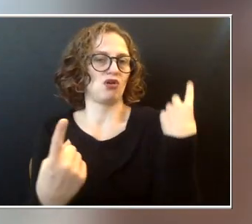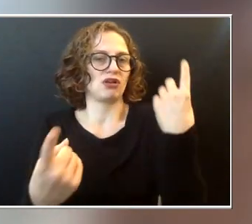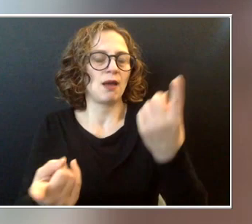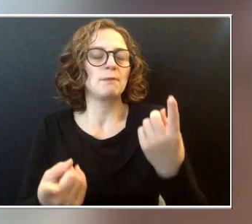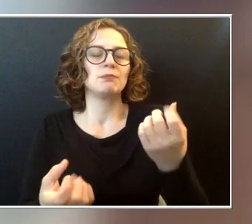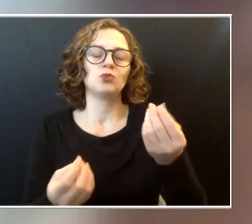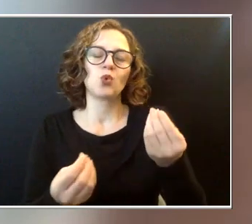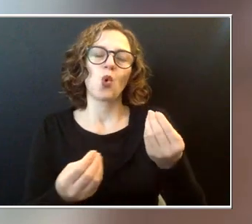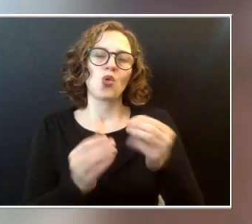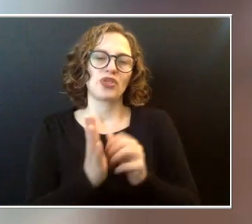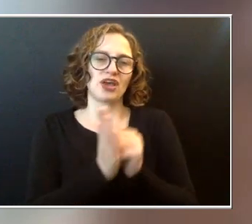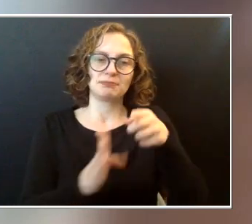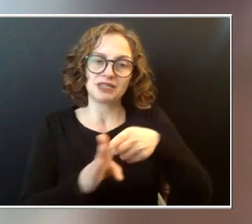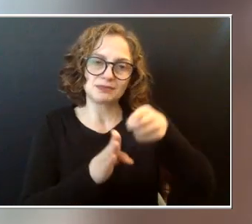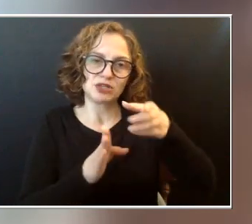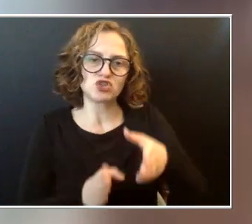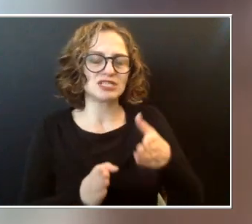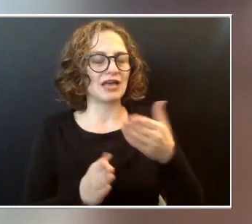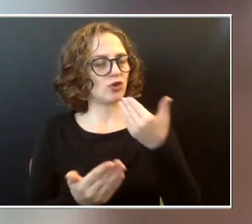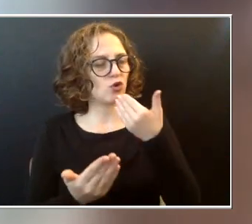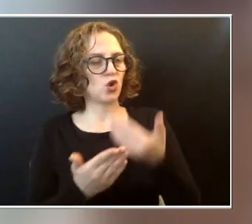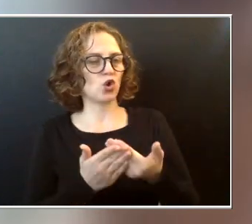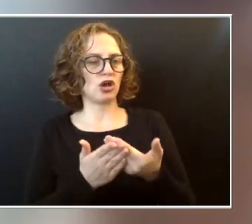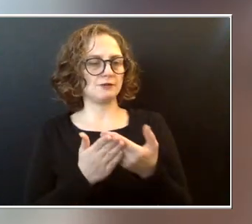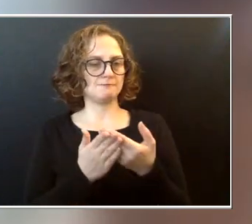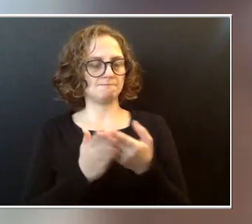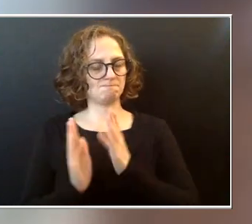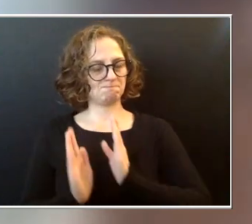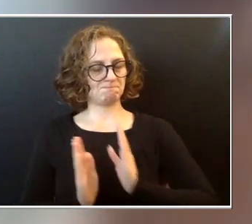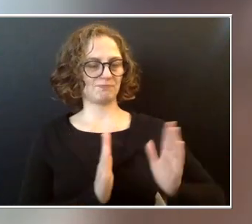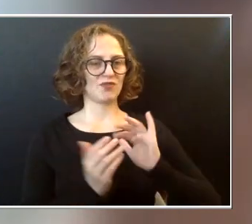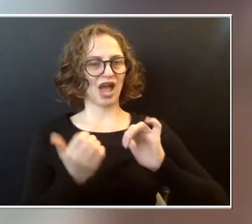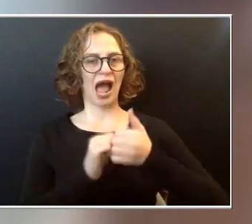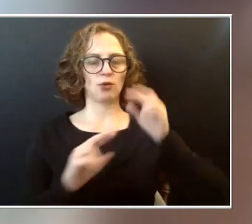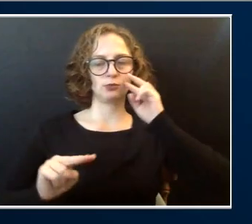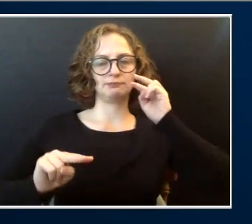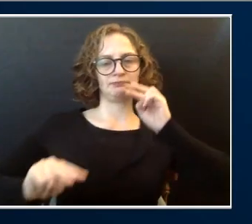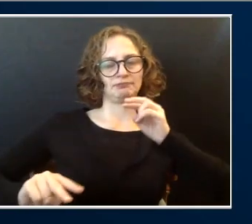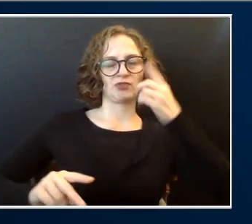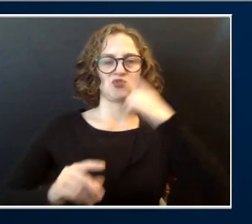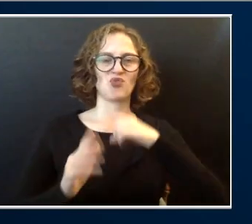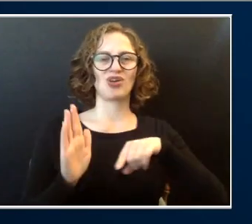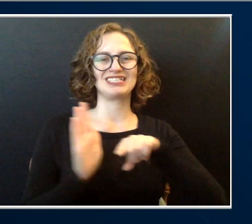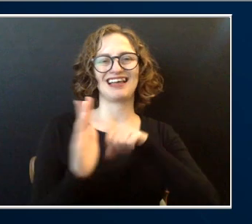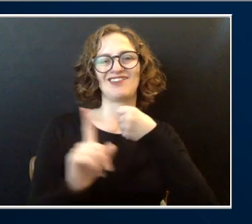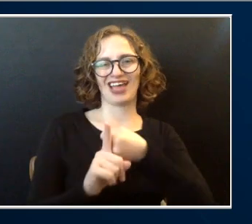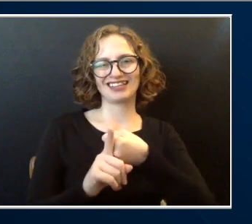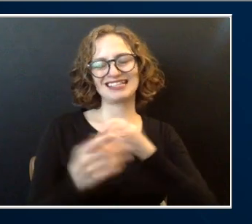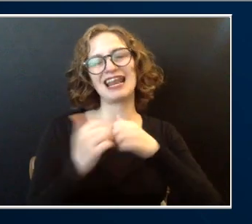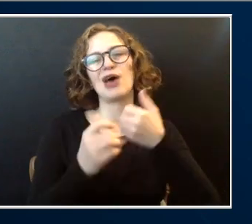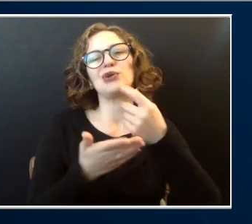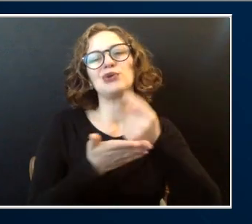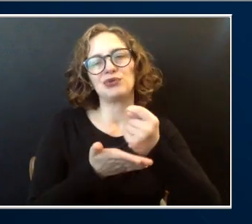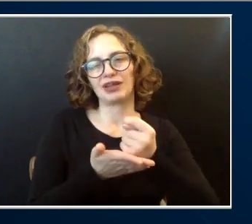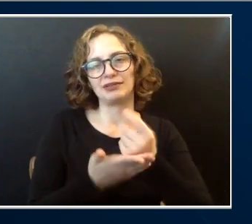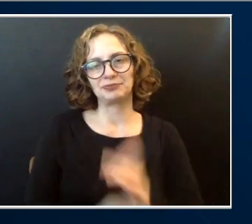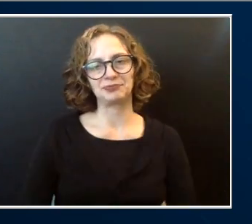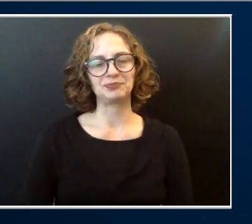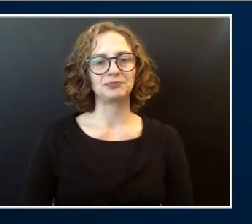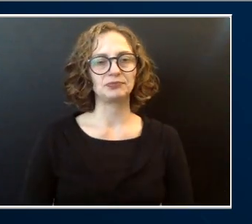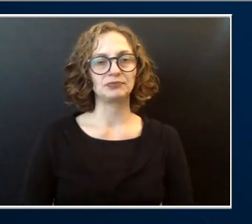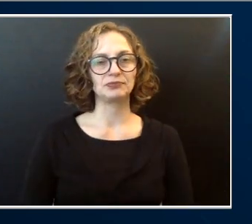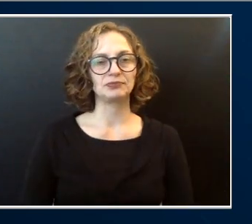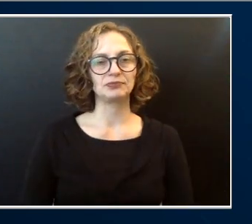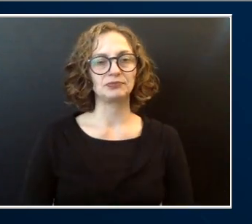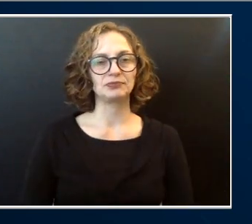on how to monitor for these side effects and how to treat them. Yeah, that sounds like a really impressive things. I remember